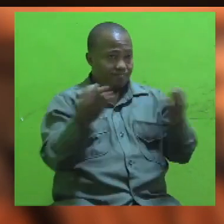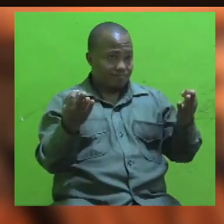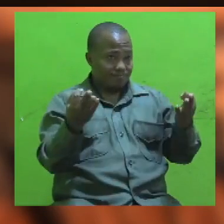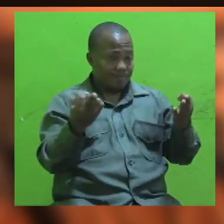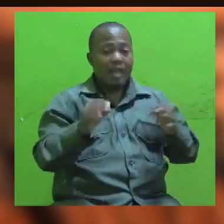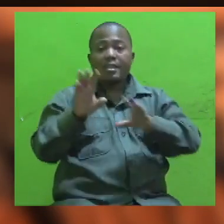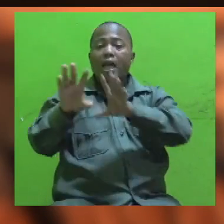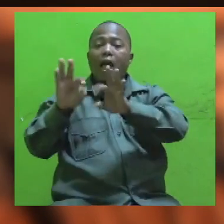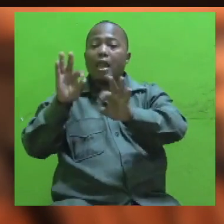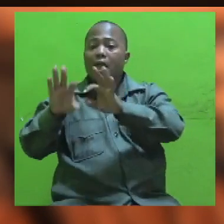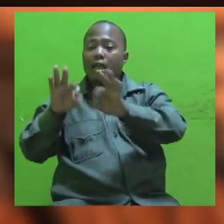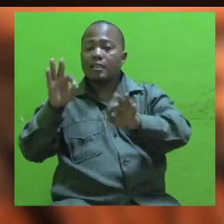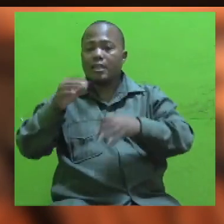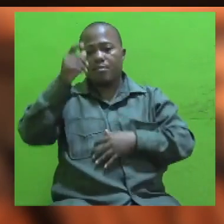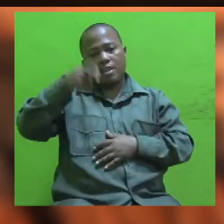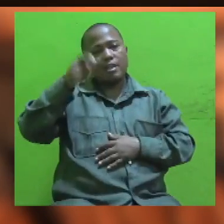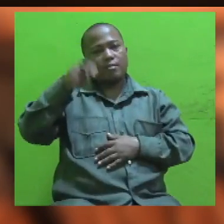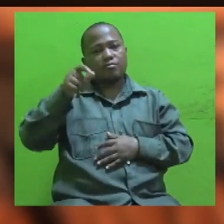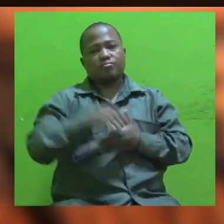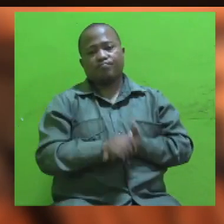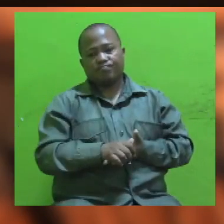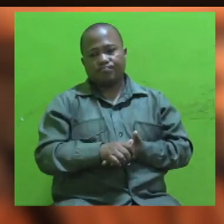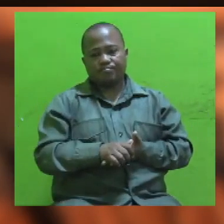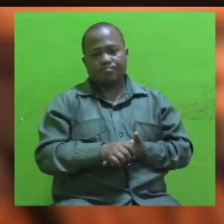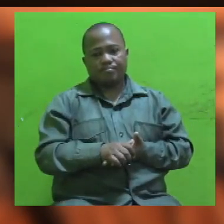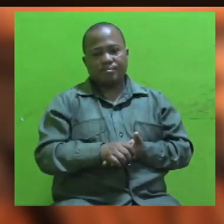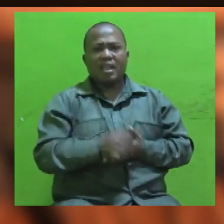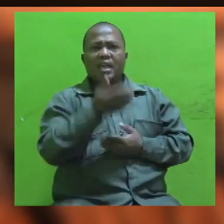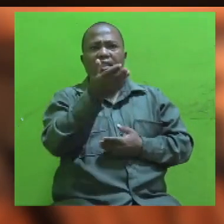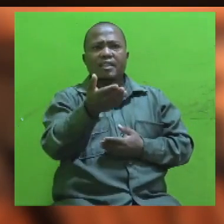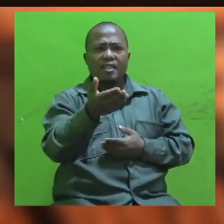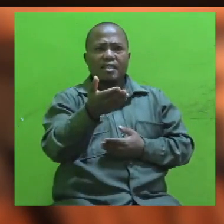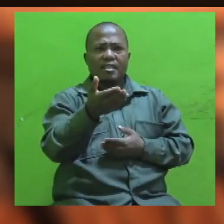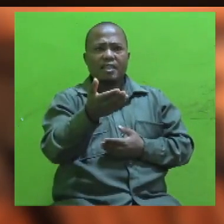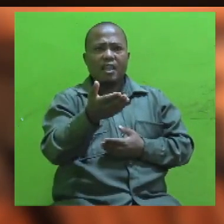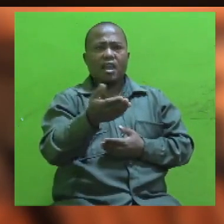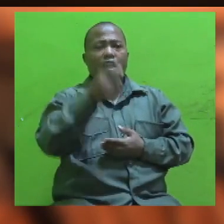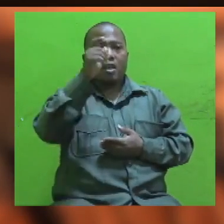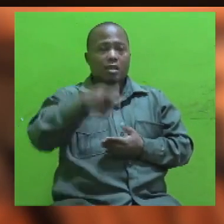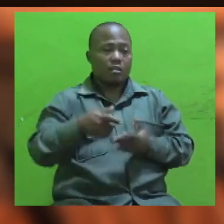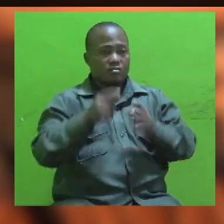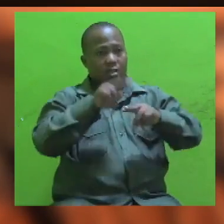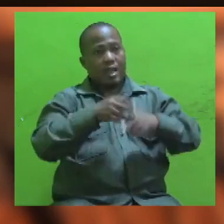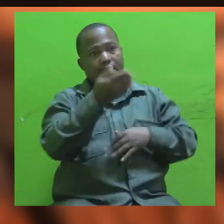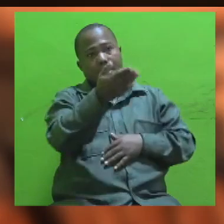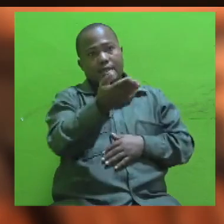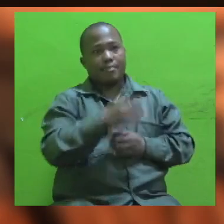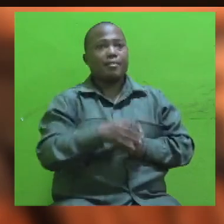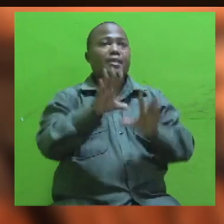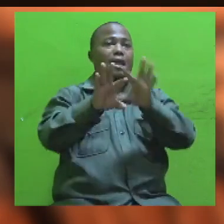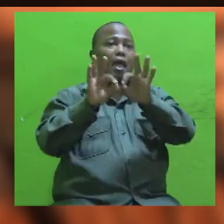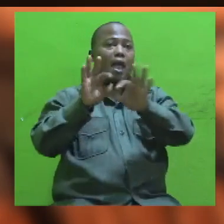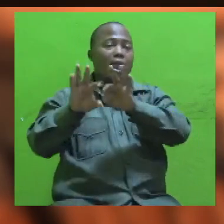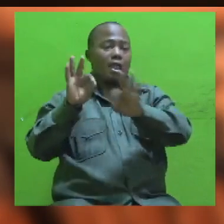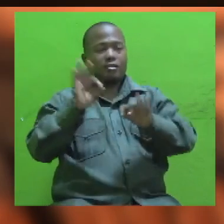They are elected by the village assembly. During the village assembly, all people are gathered there. They can elect